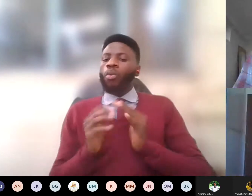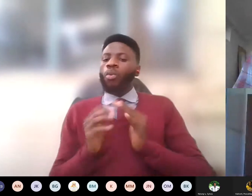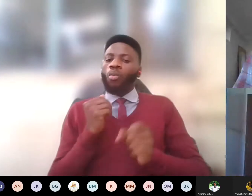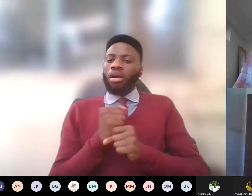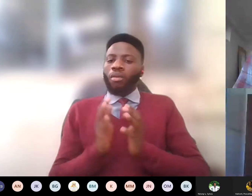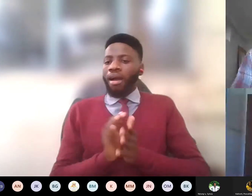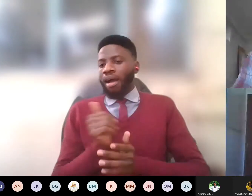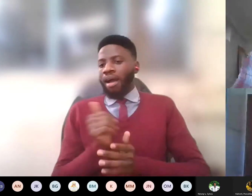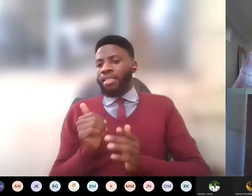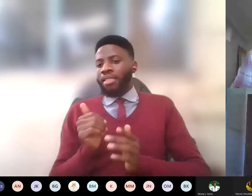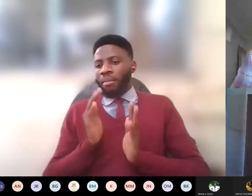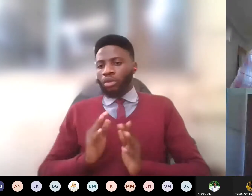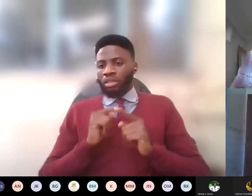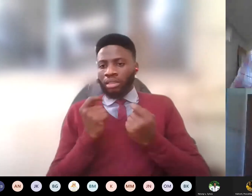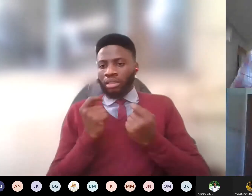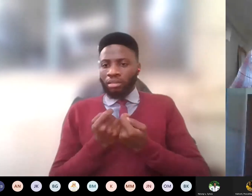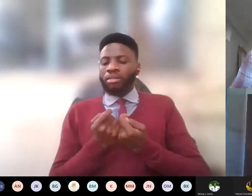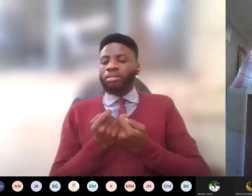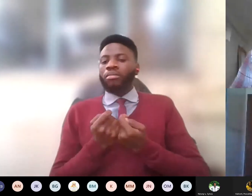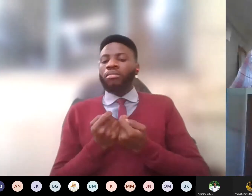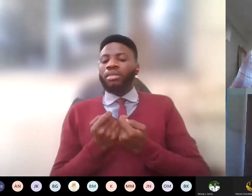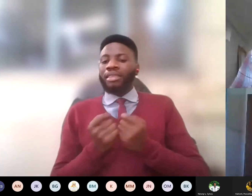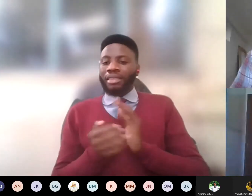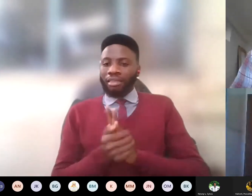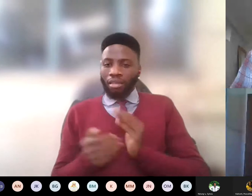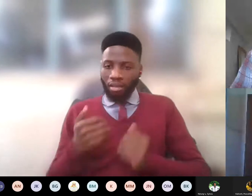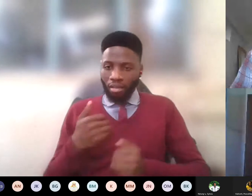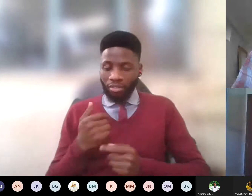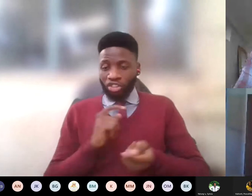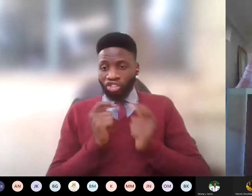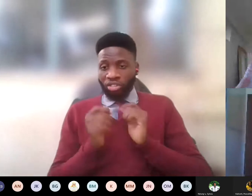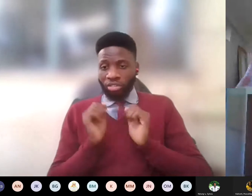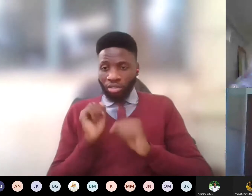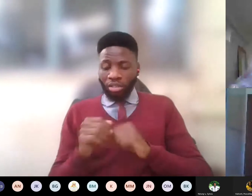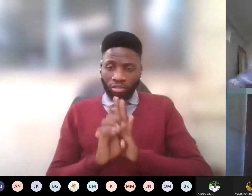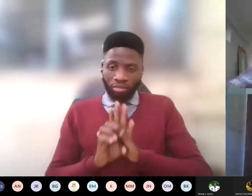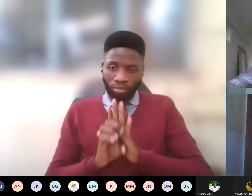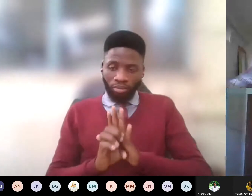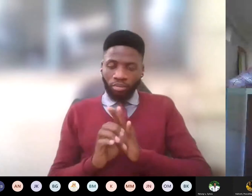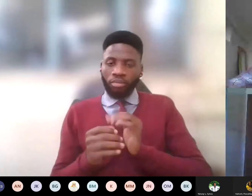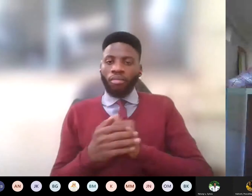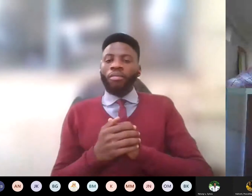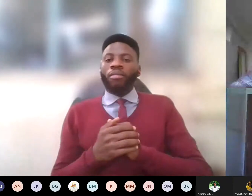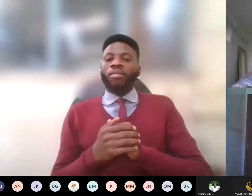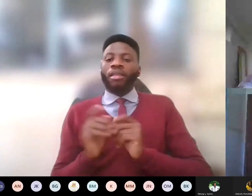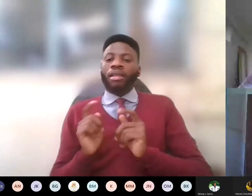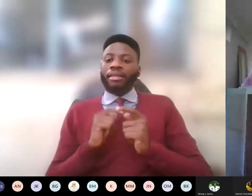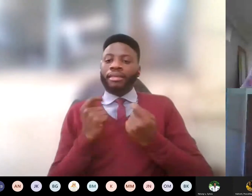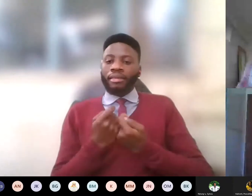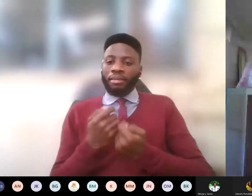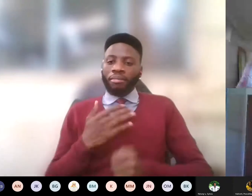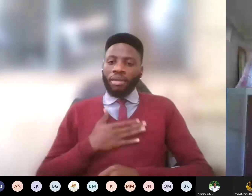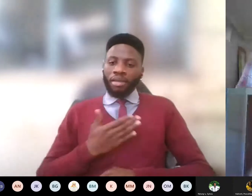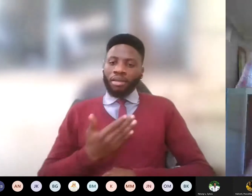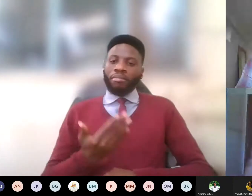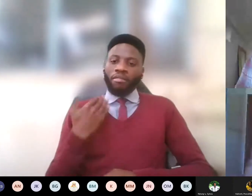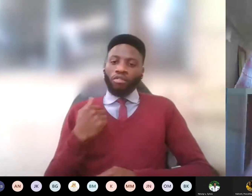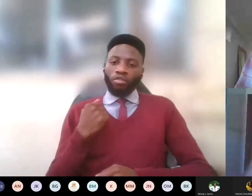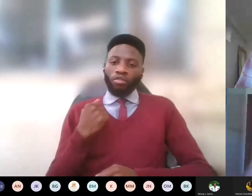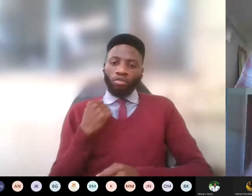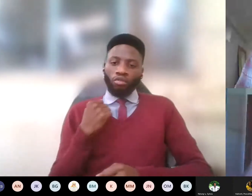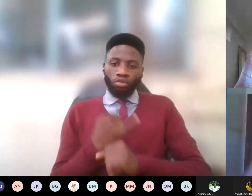Financial management skills. At the end of the day, every business that you do is a business. So understanding financial management